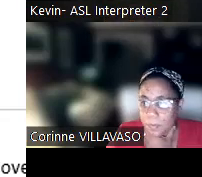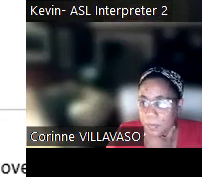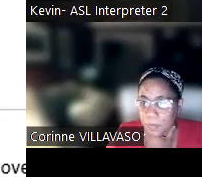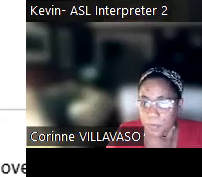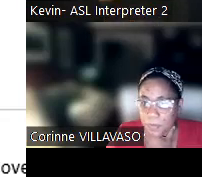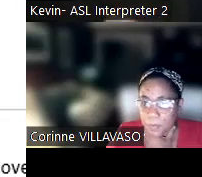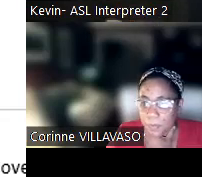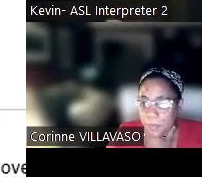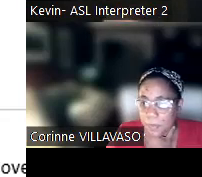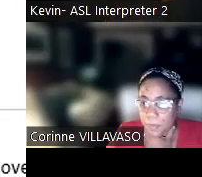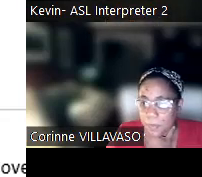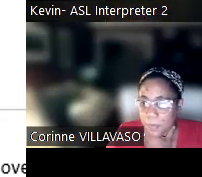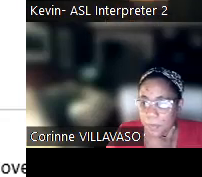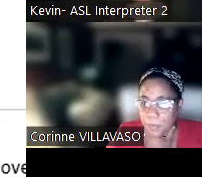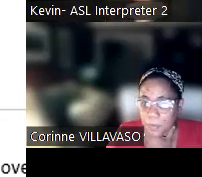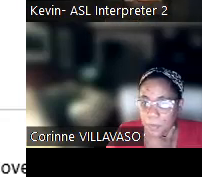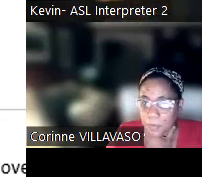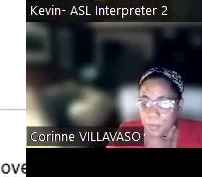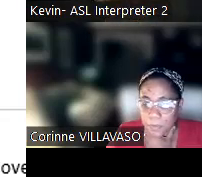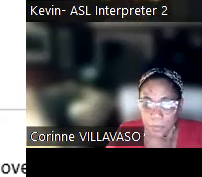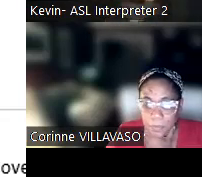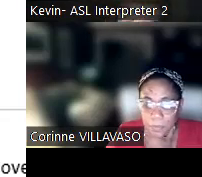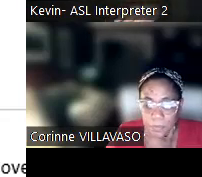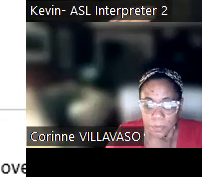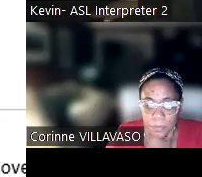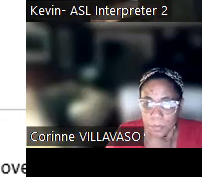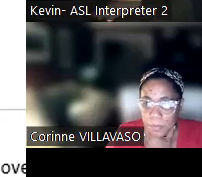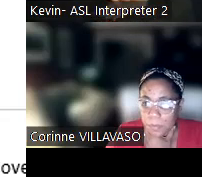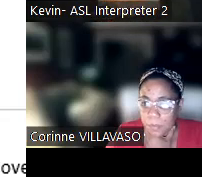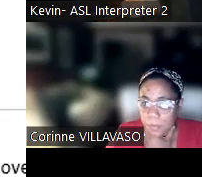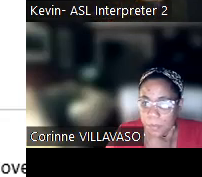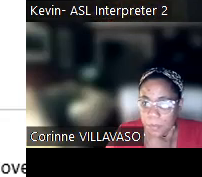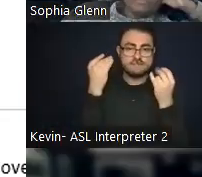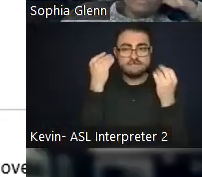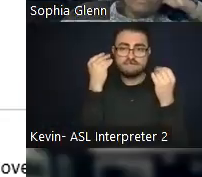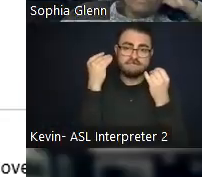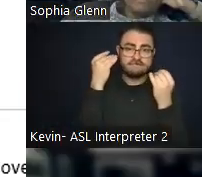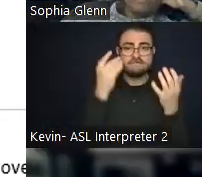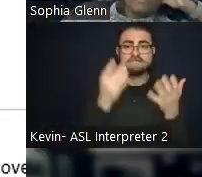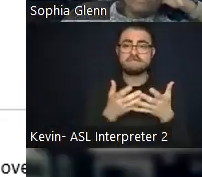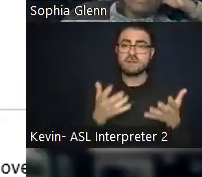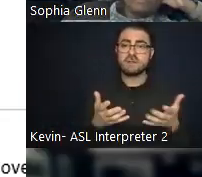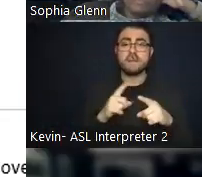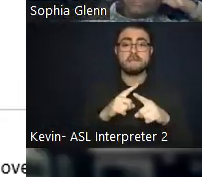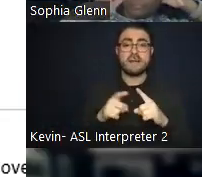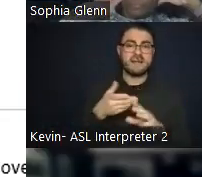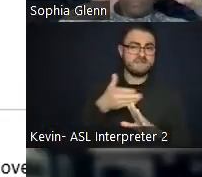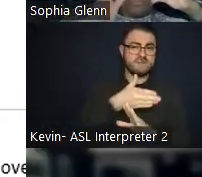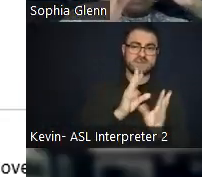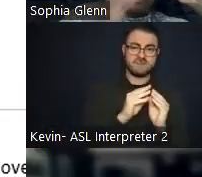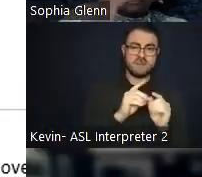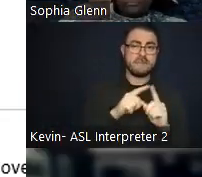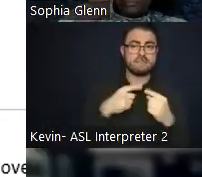I discussed this a little bit this afternoon, and I have been thinking about this. Actually, I wasn't at the previous meeting, but I have been reading over this.